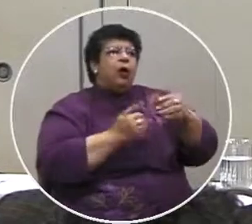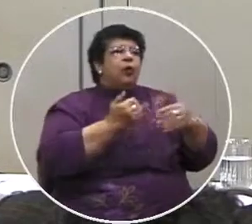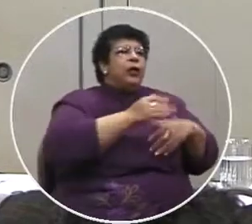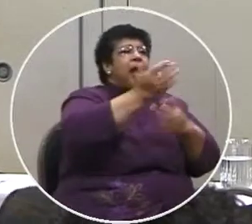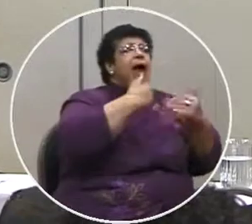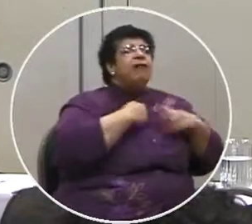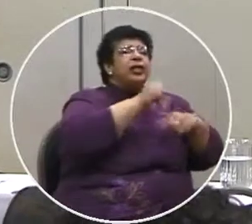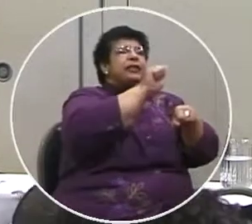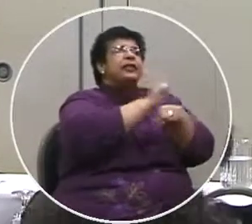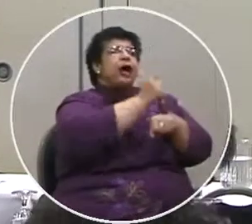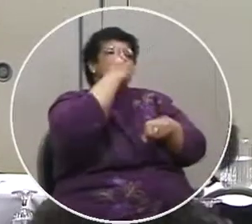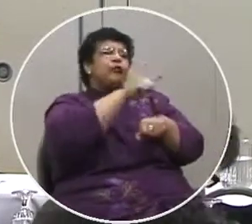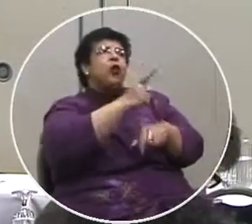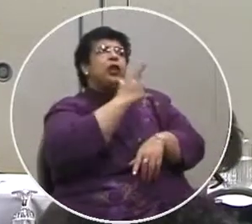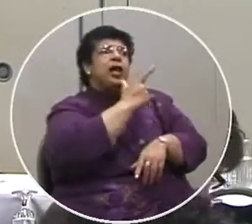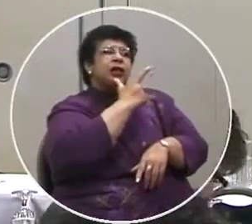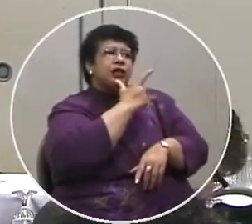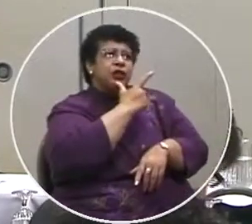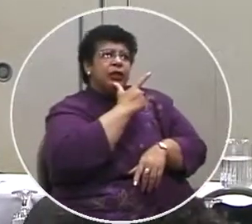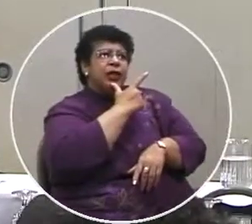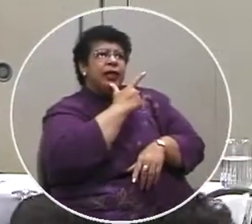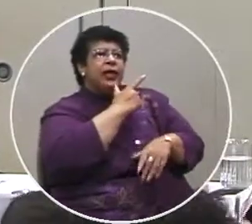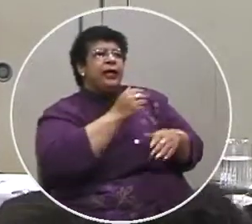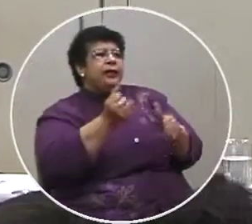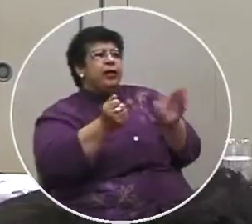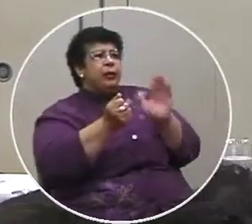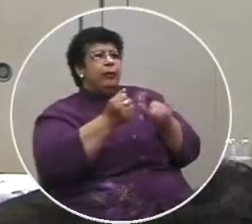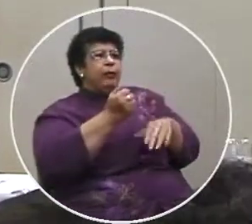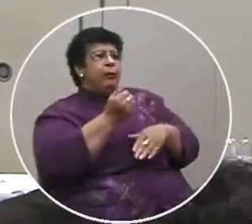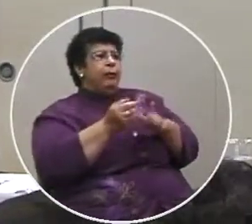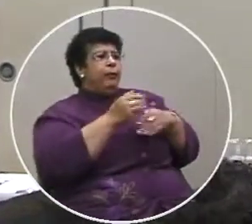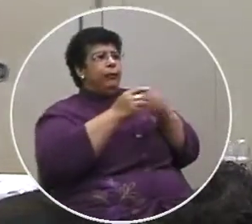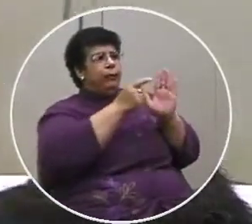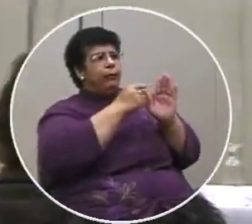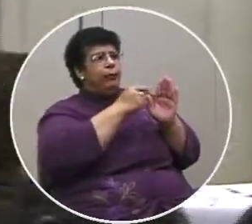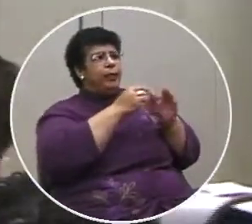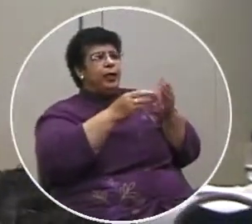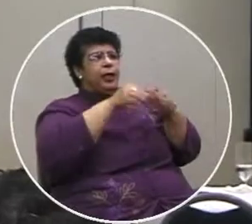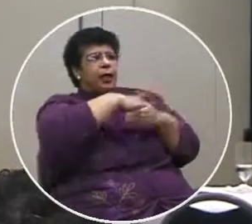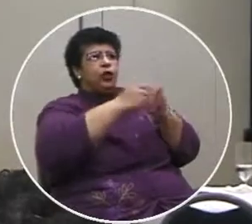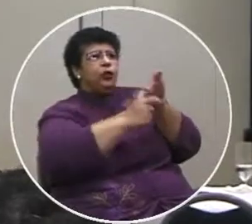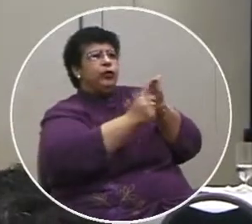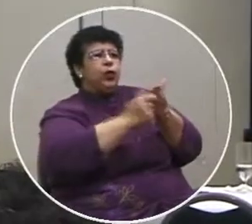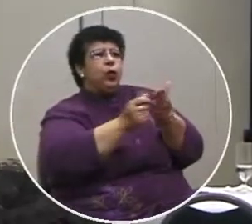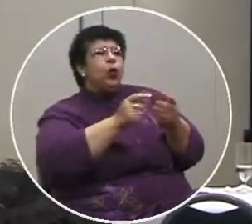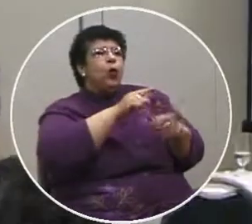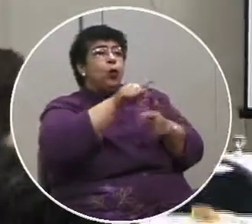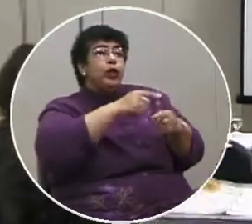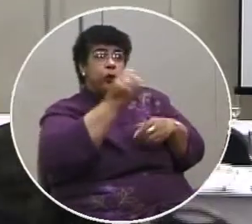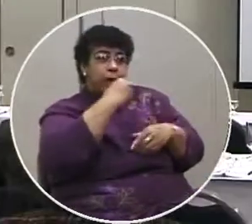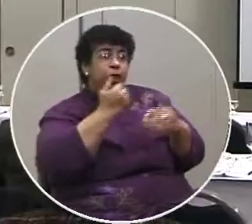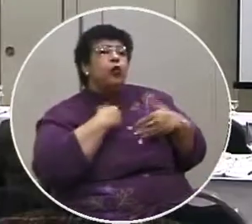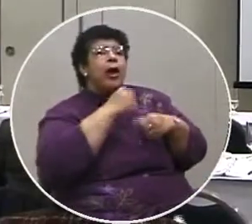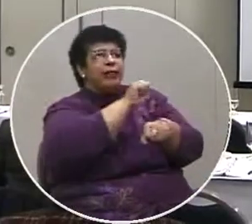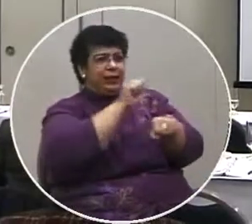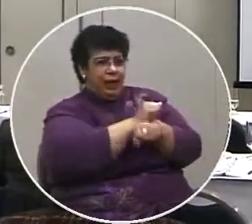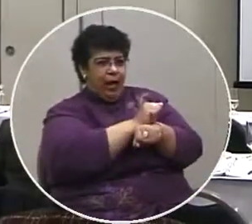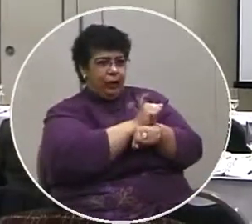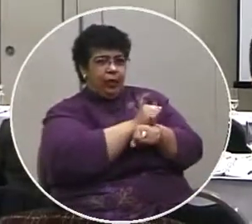lunch. It's at the very back of your packet. So while you're eating, the last 2 pages of your